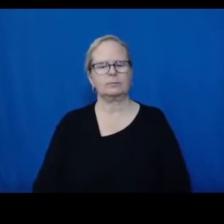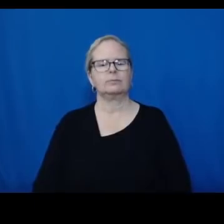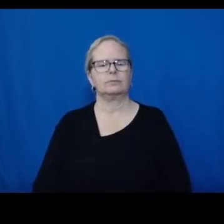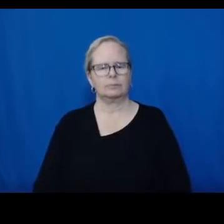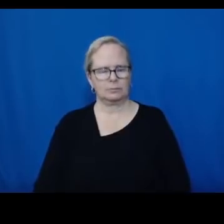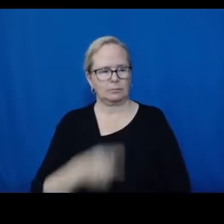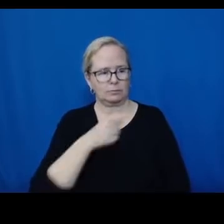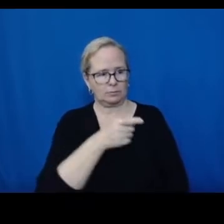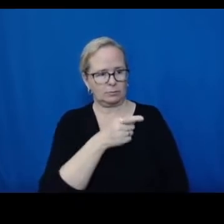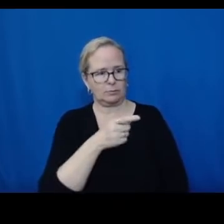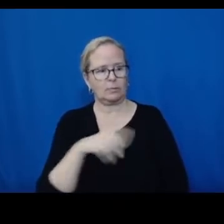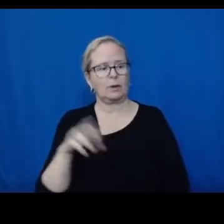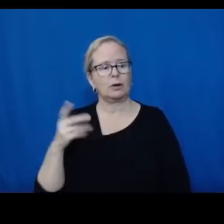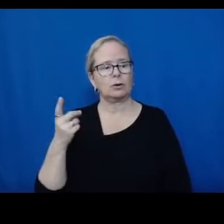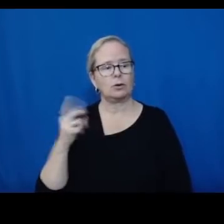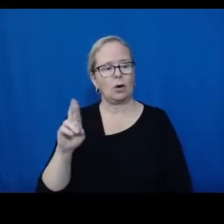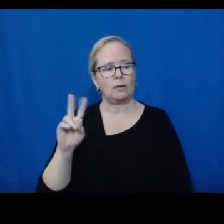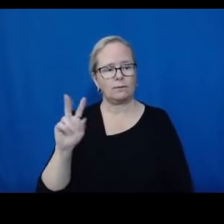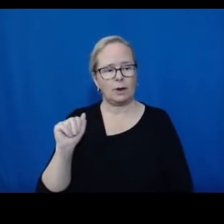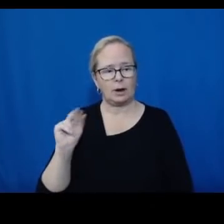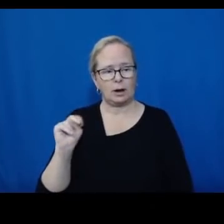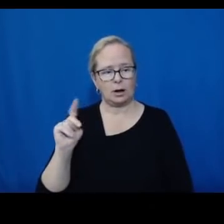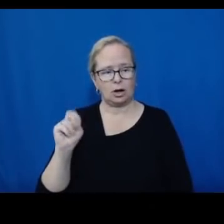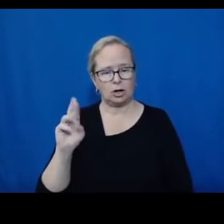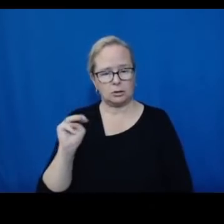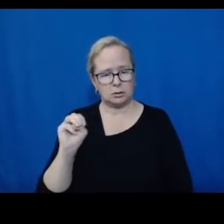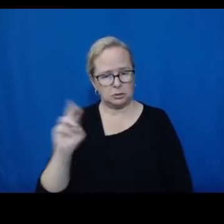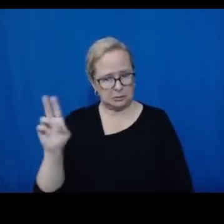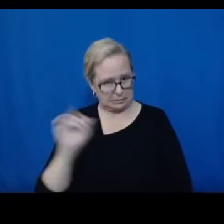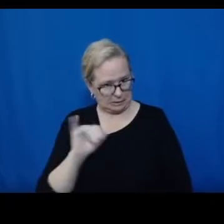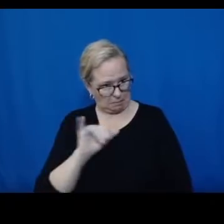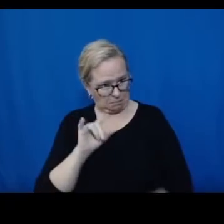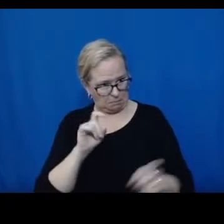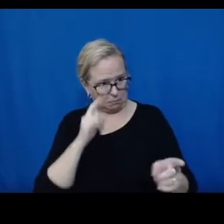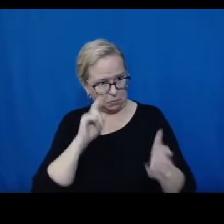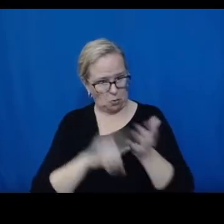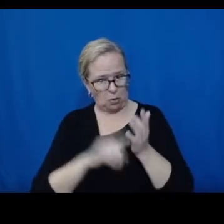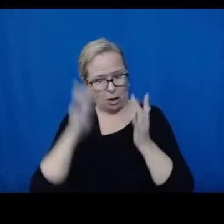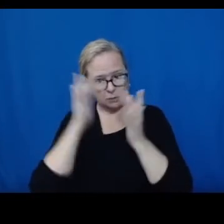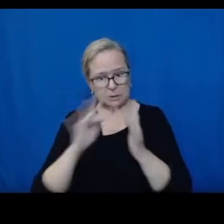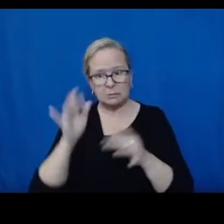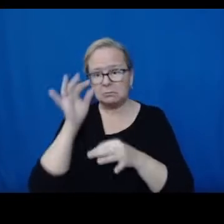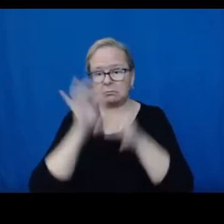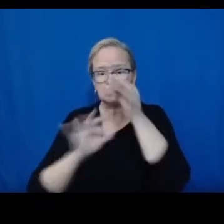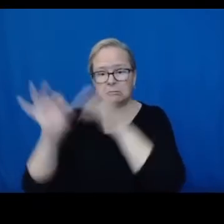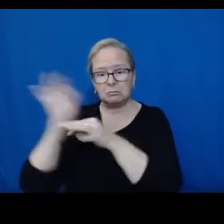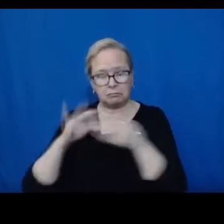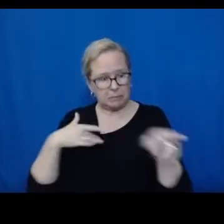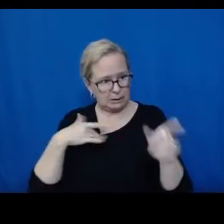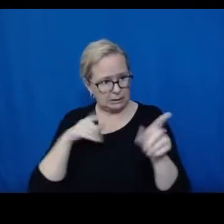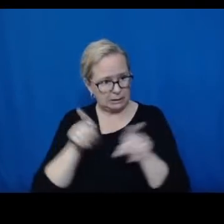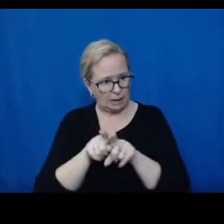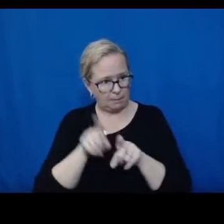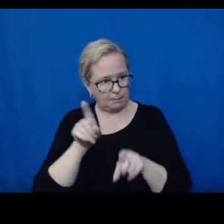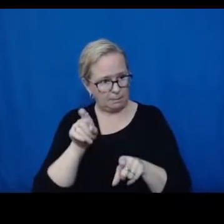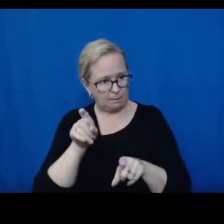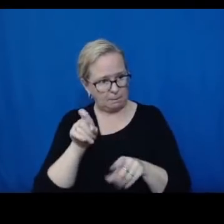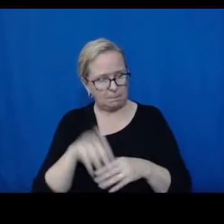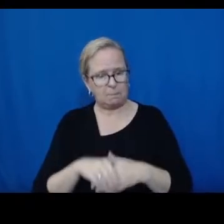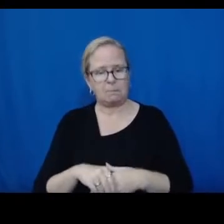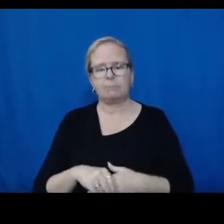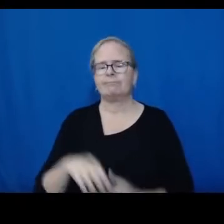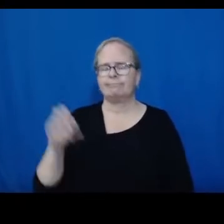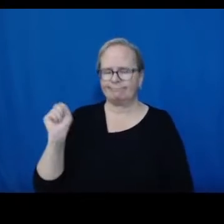Dr. Vandermeer, are you finding that as well as you are locuming around the province? Yeah, I think you have two groups. You